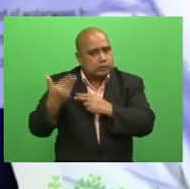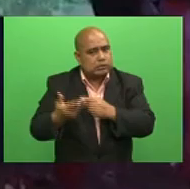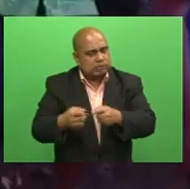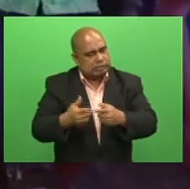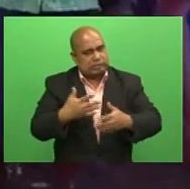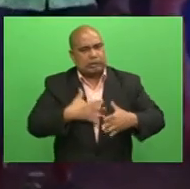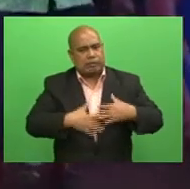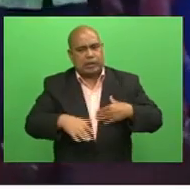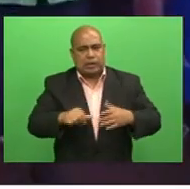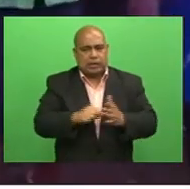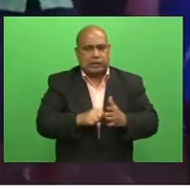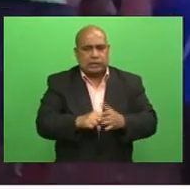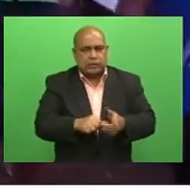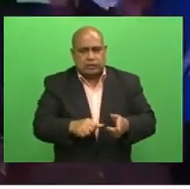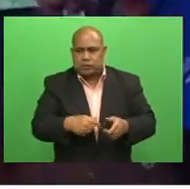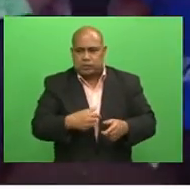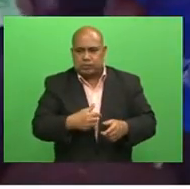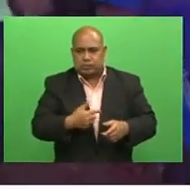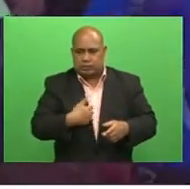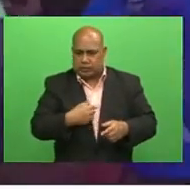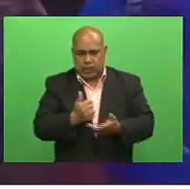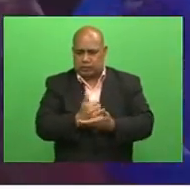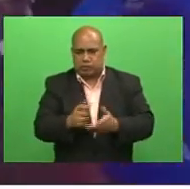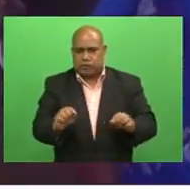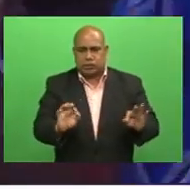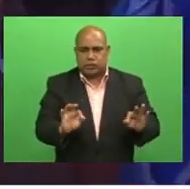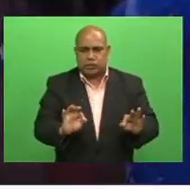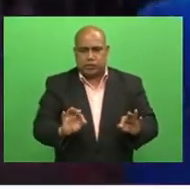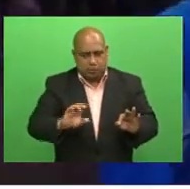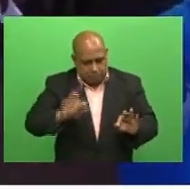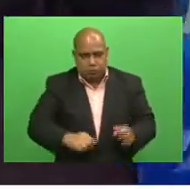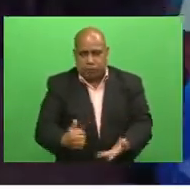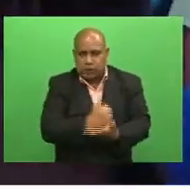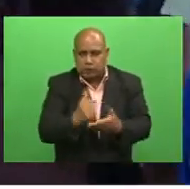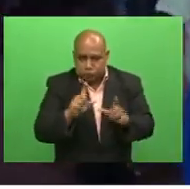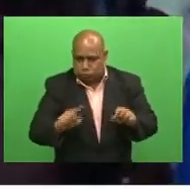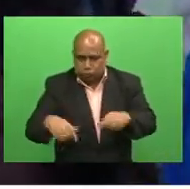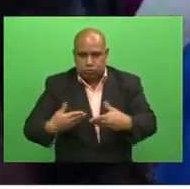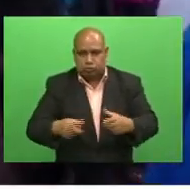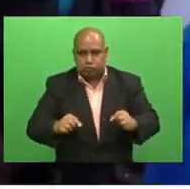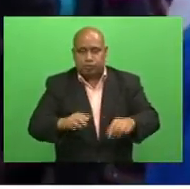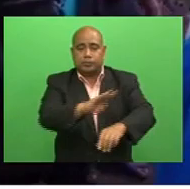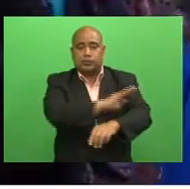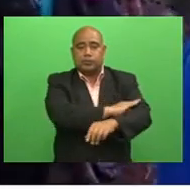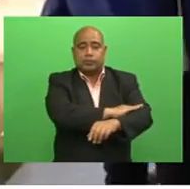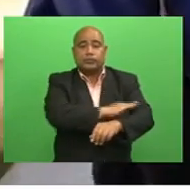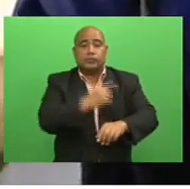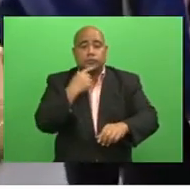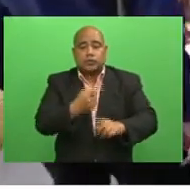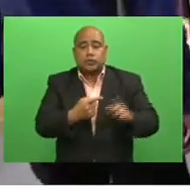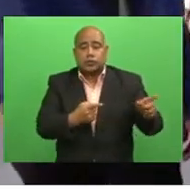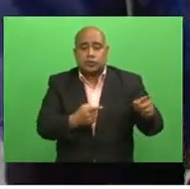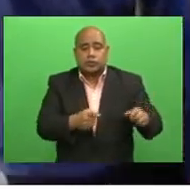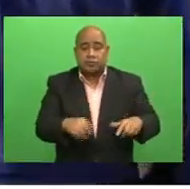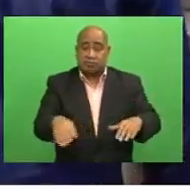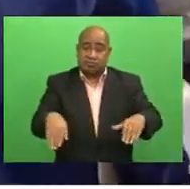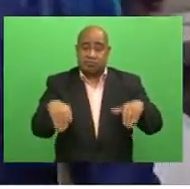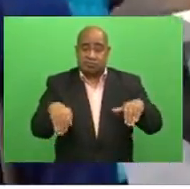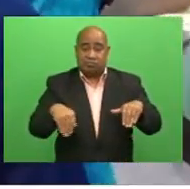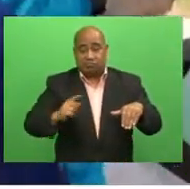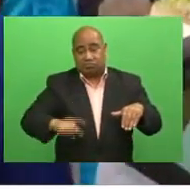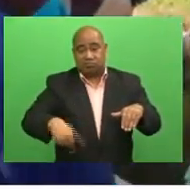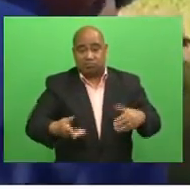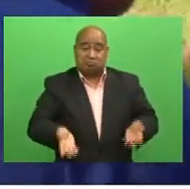today. Despite the cost of construction, Bainimarama says that by doing nothing and letting flood continue